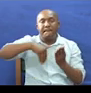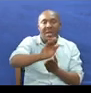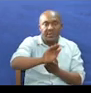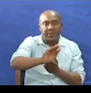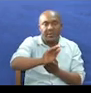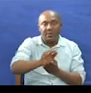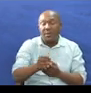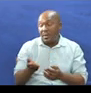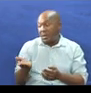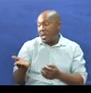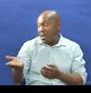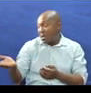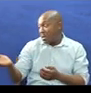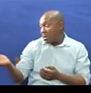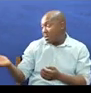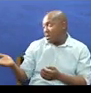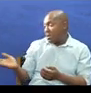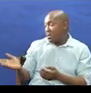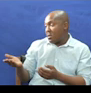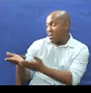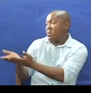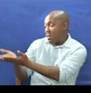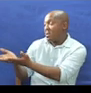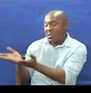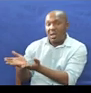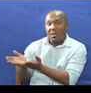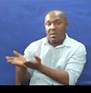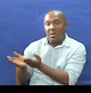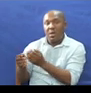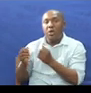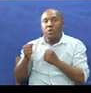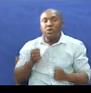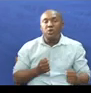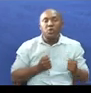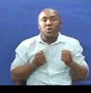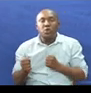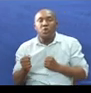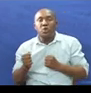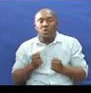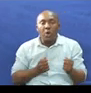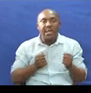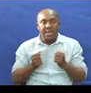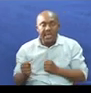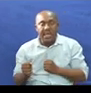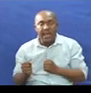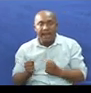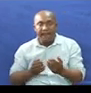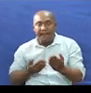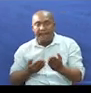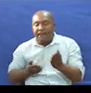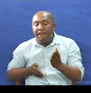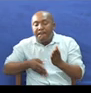They were jogging past the city mall. They were jogging past the city